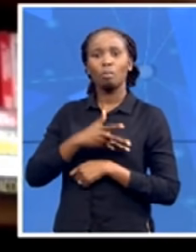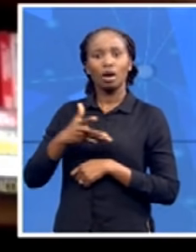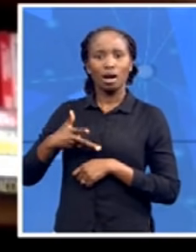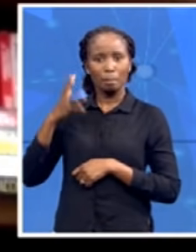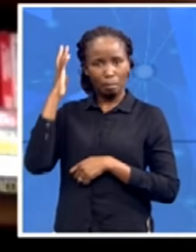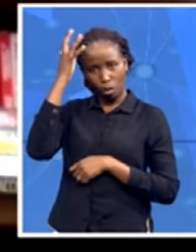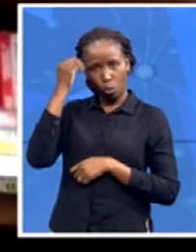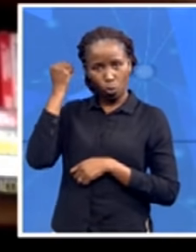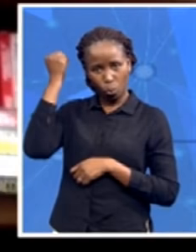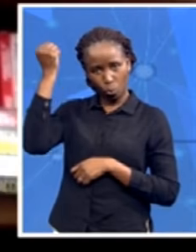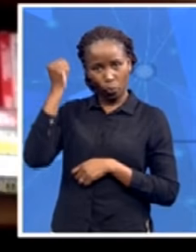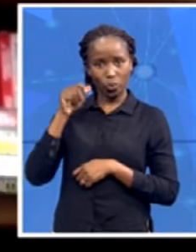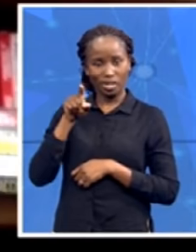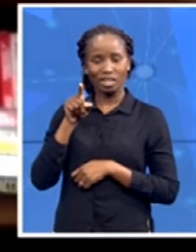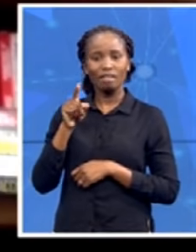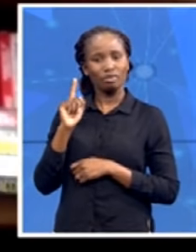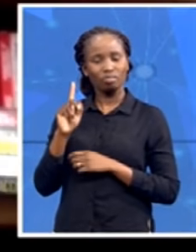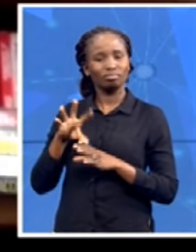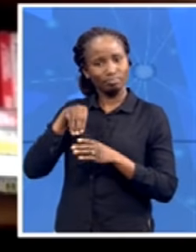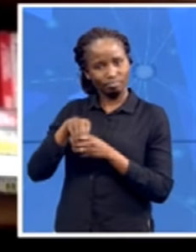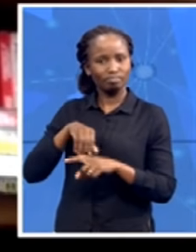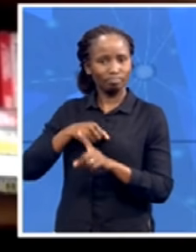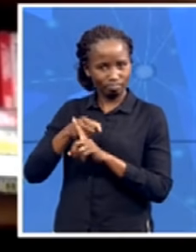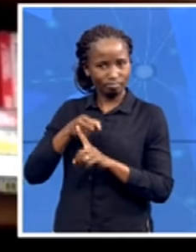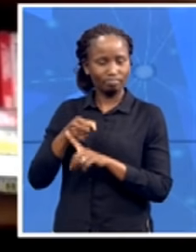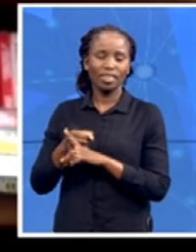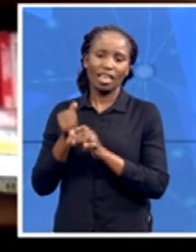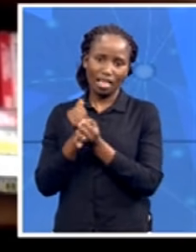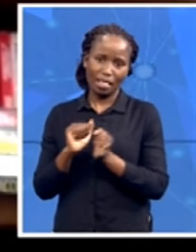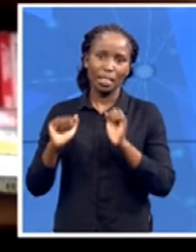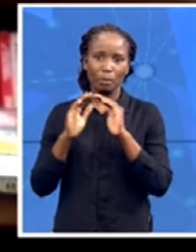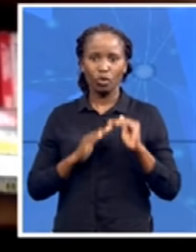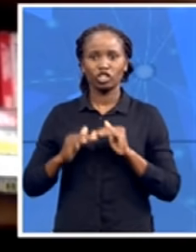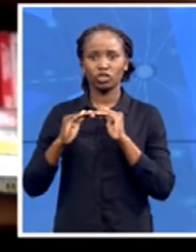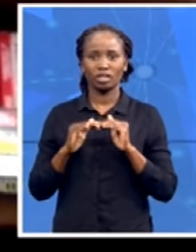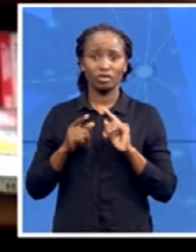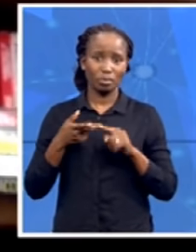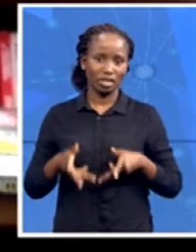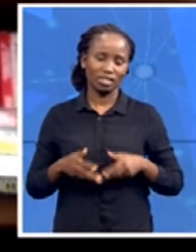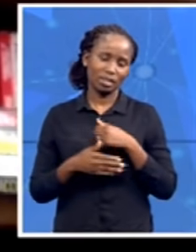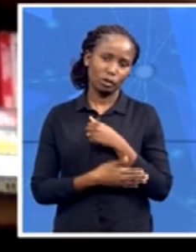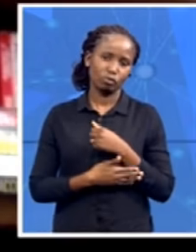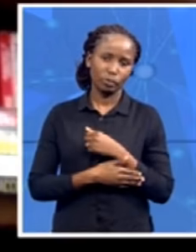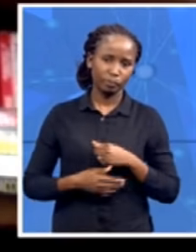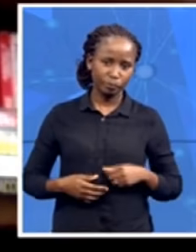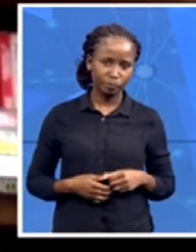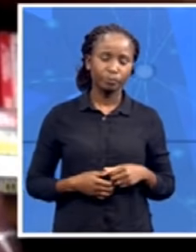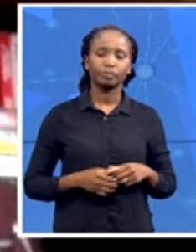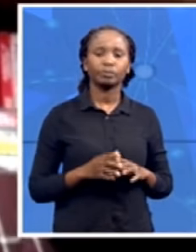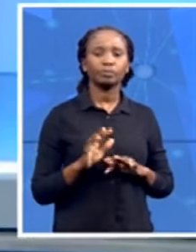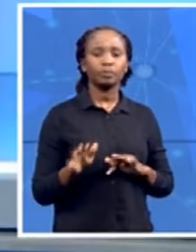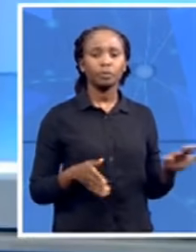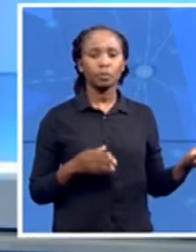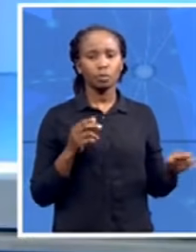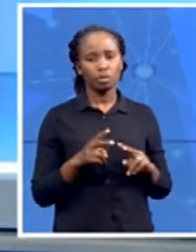struggle of this country. And then he also mentioned the abolishment of tenders